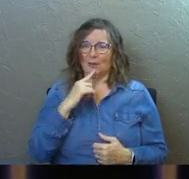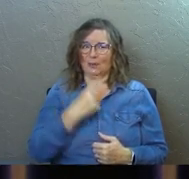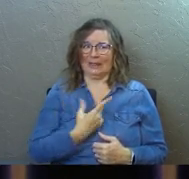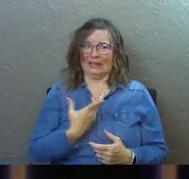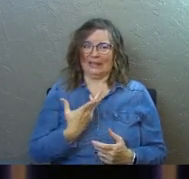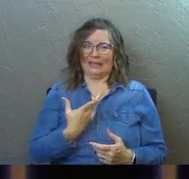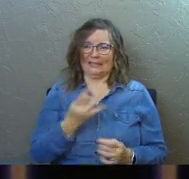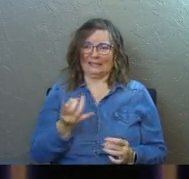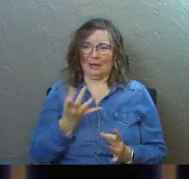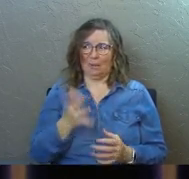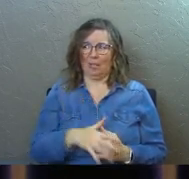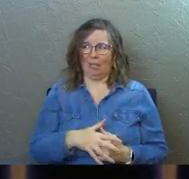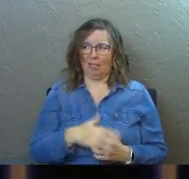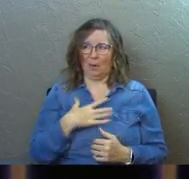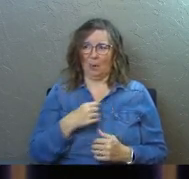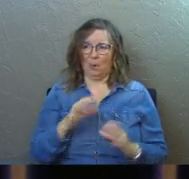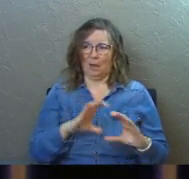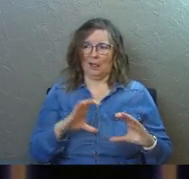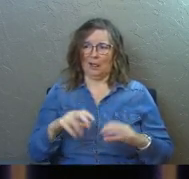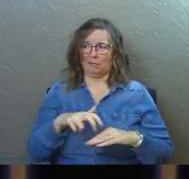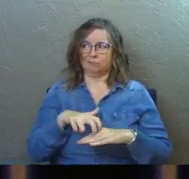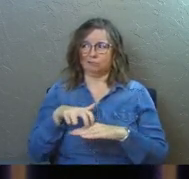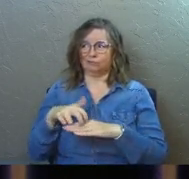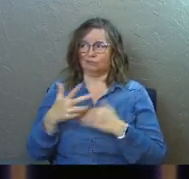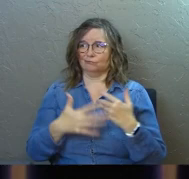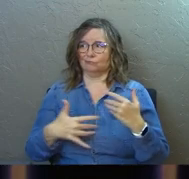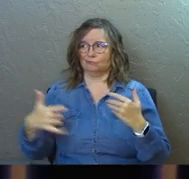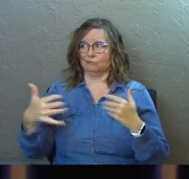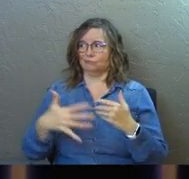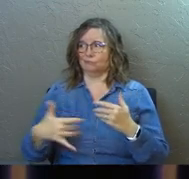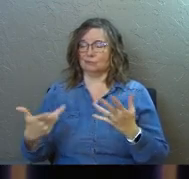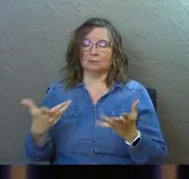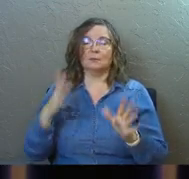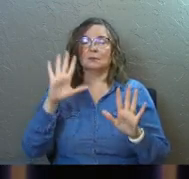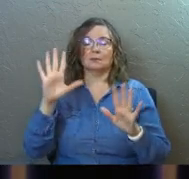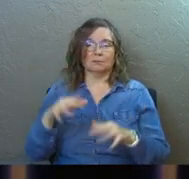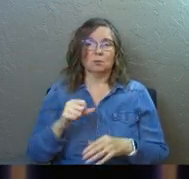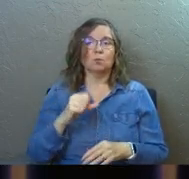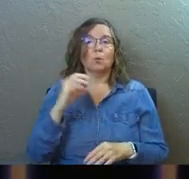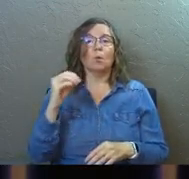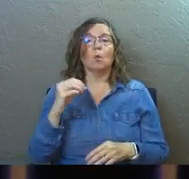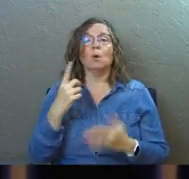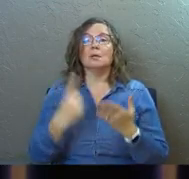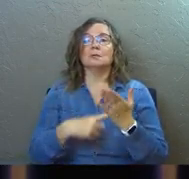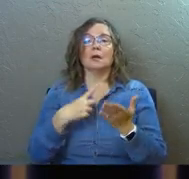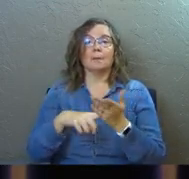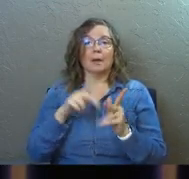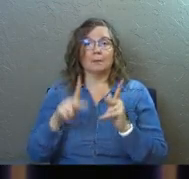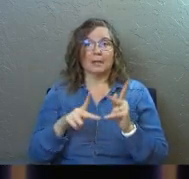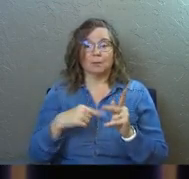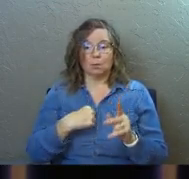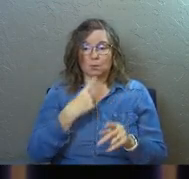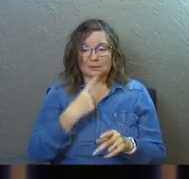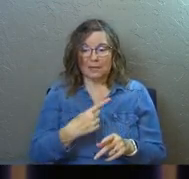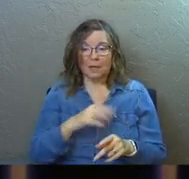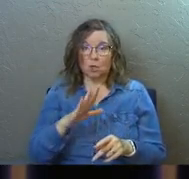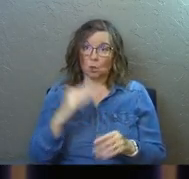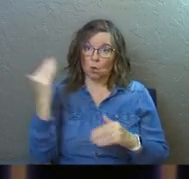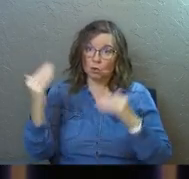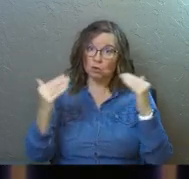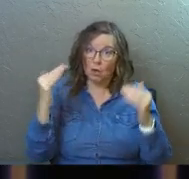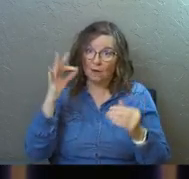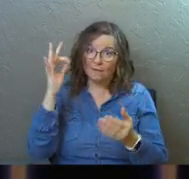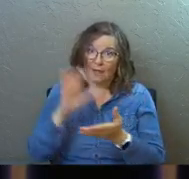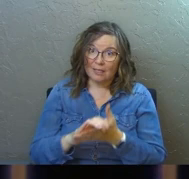really terrible as an existence, right? Like, so sometimes people will even say to you in your